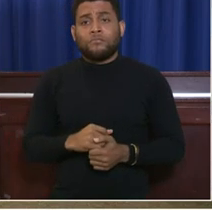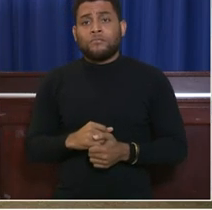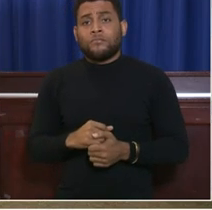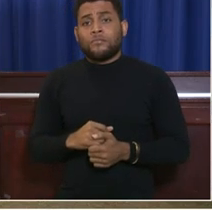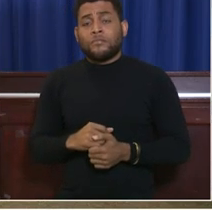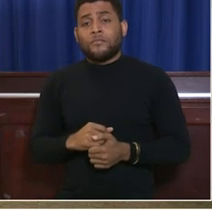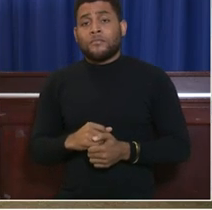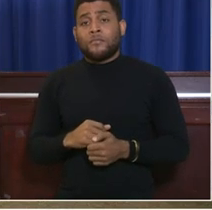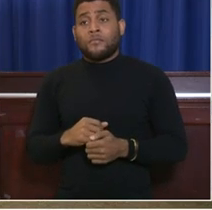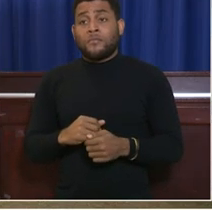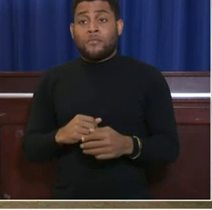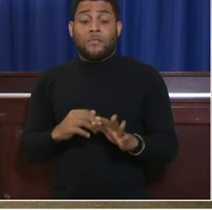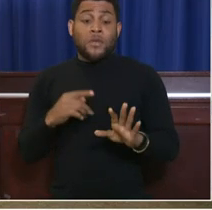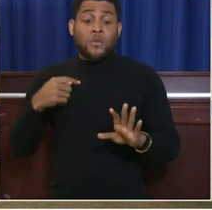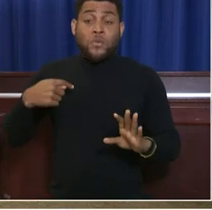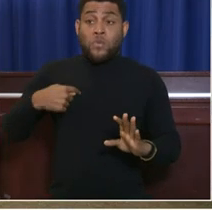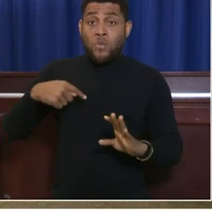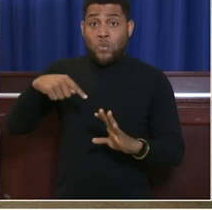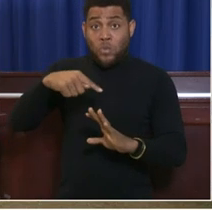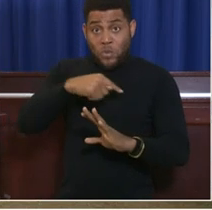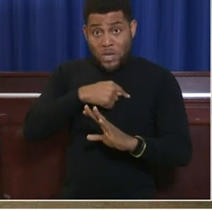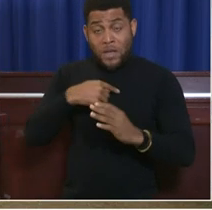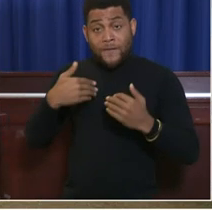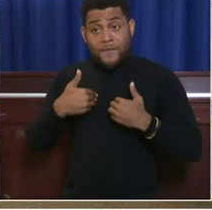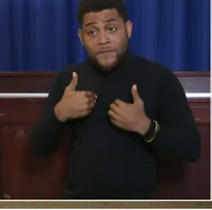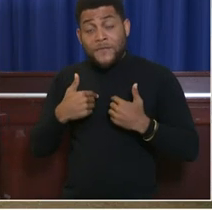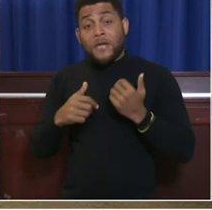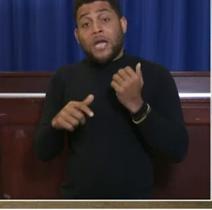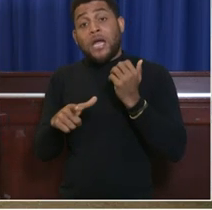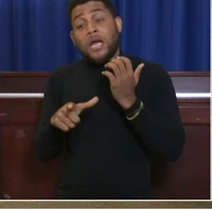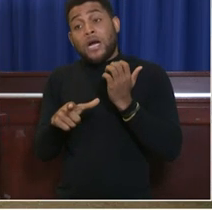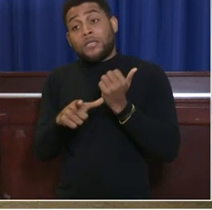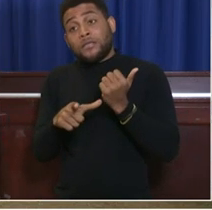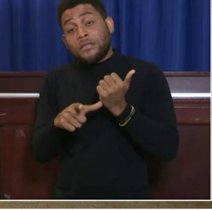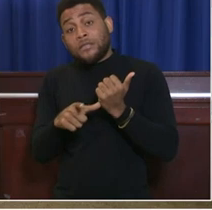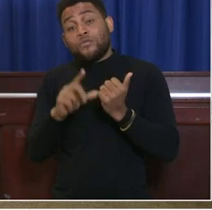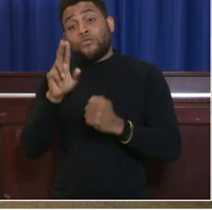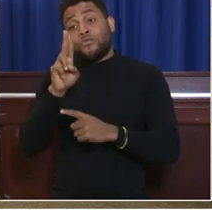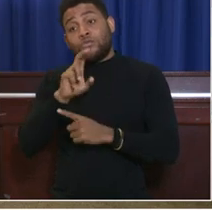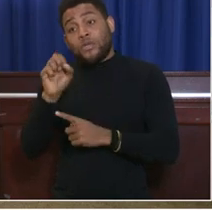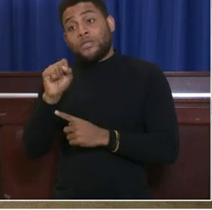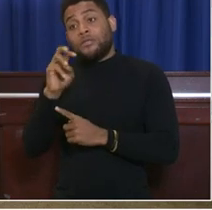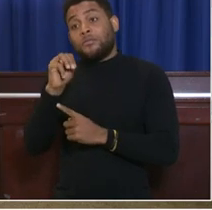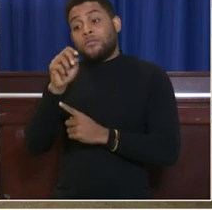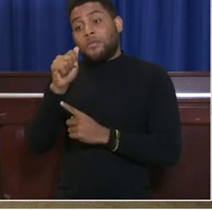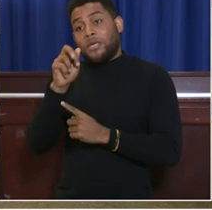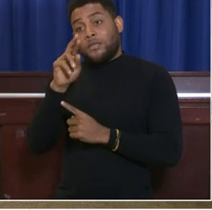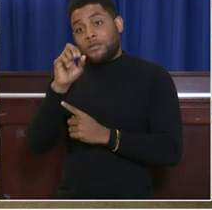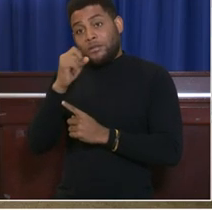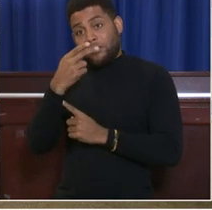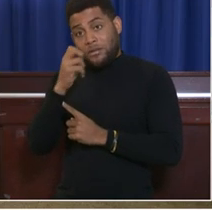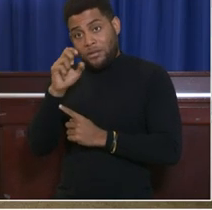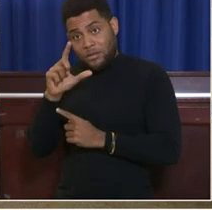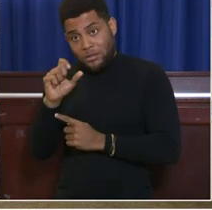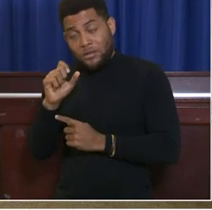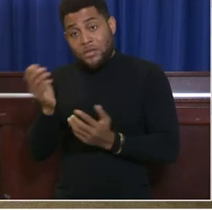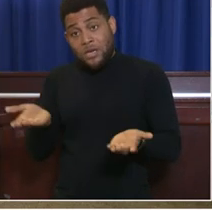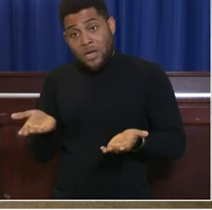We have you Deputy United States Marshals, Metropolitan Police Department detectives and officers, and other federal and local law enforcement